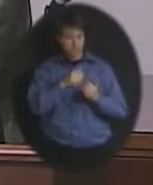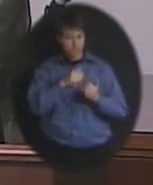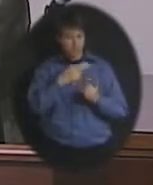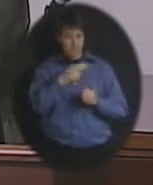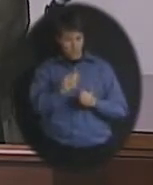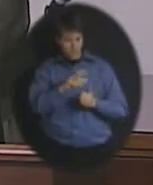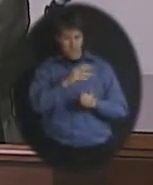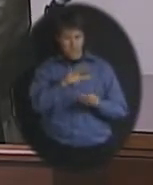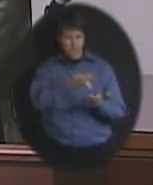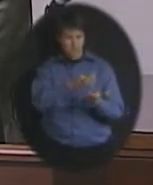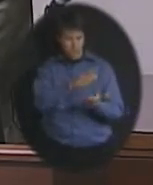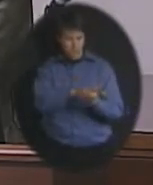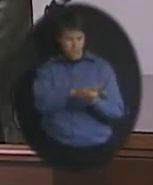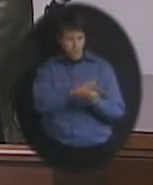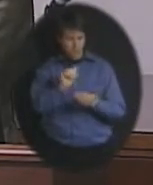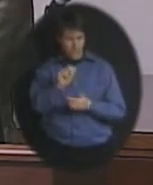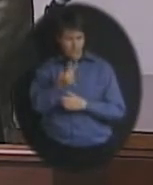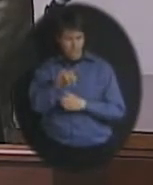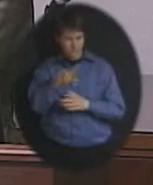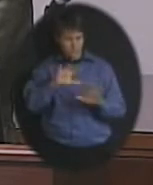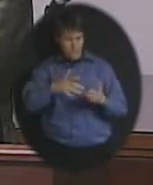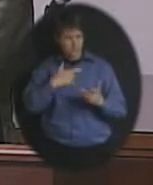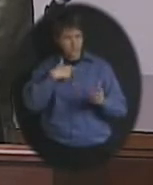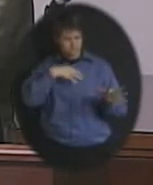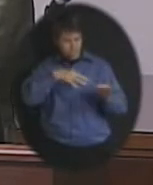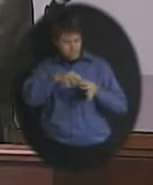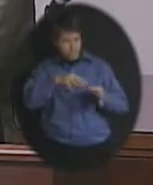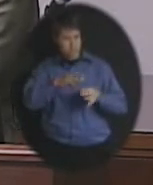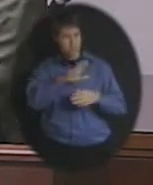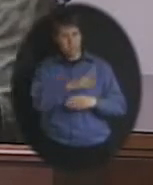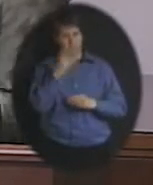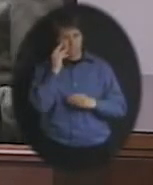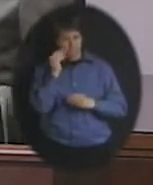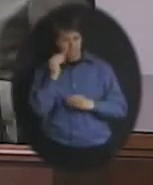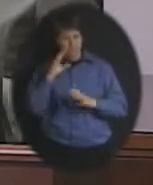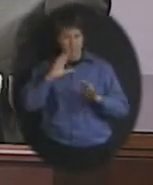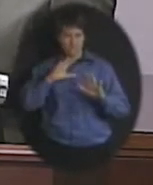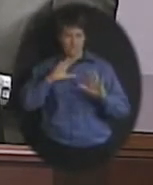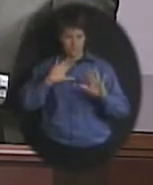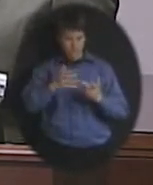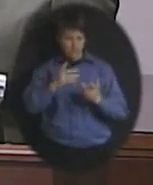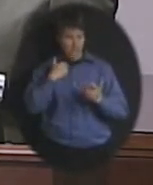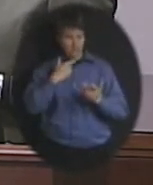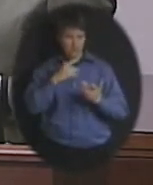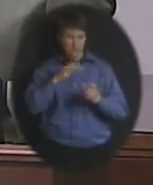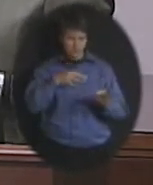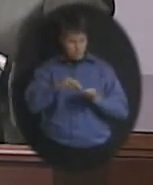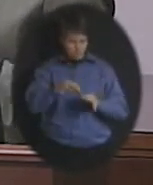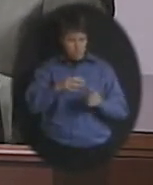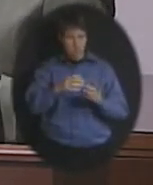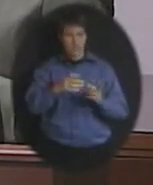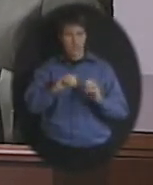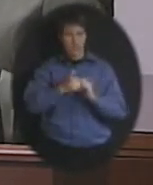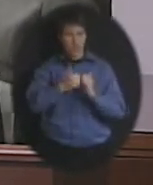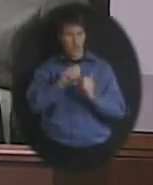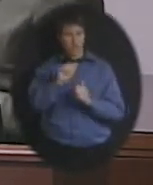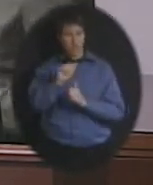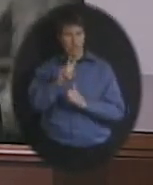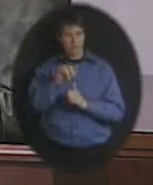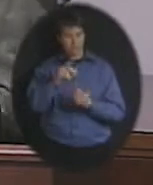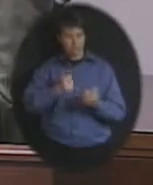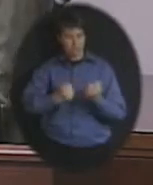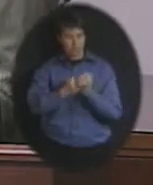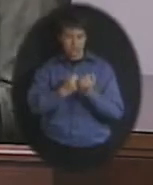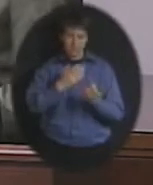schools for that matter, to talk about their experience in college and talk about everything that Avid did for them and how they've used, you know, you